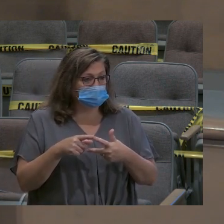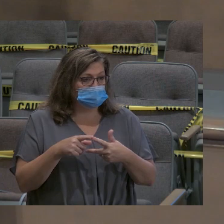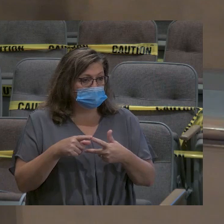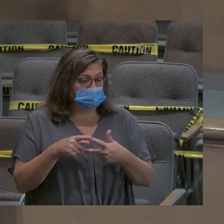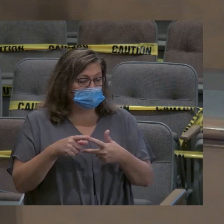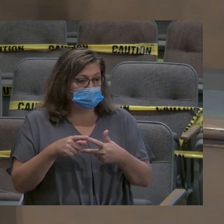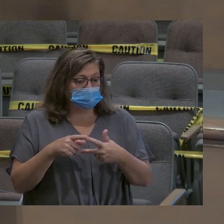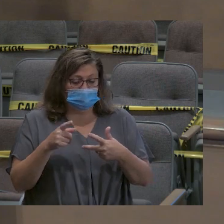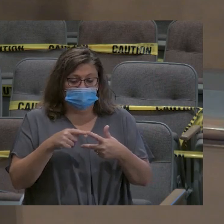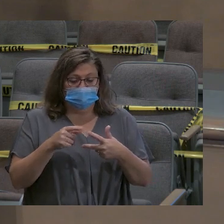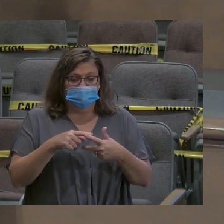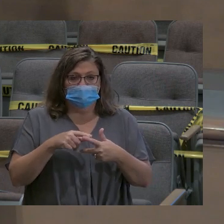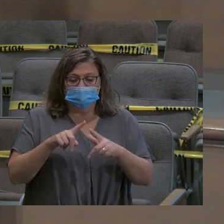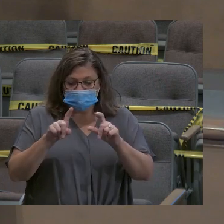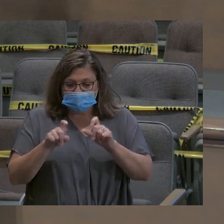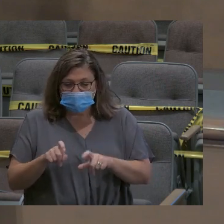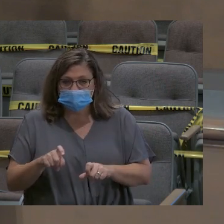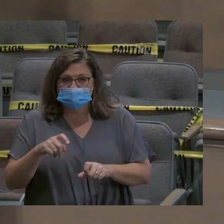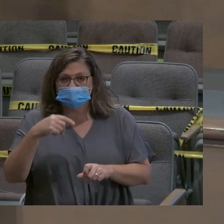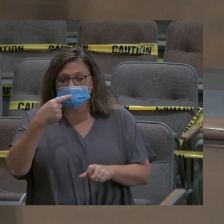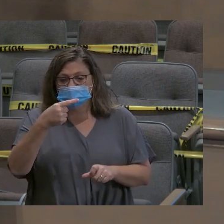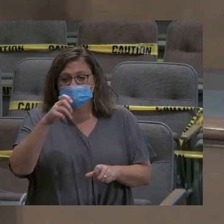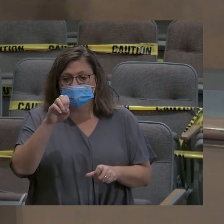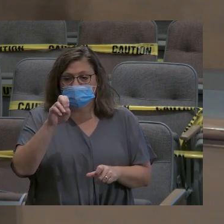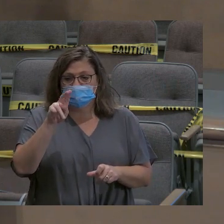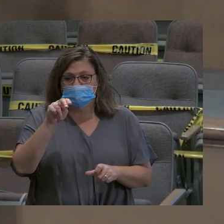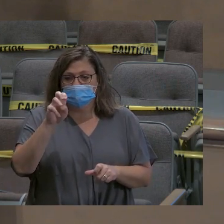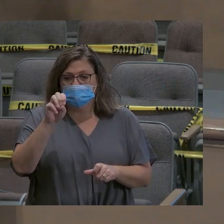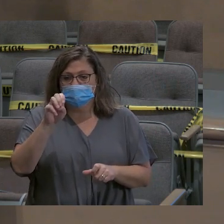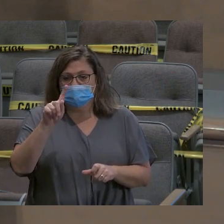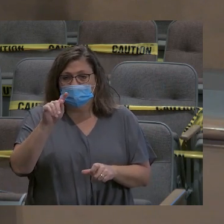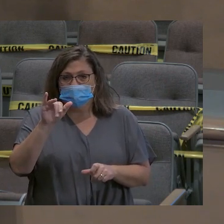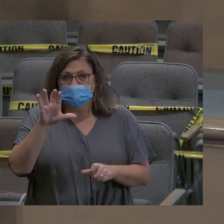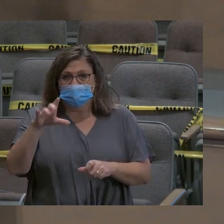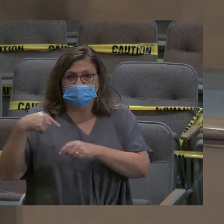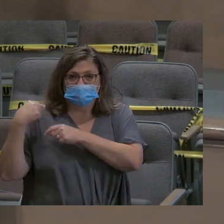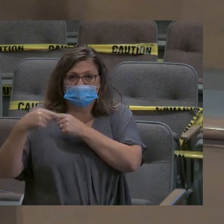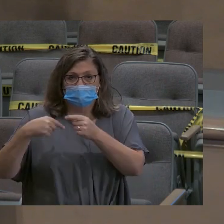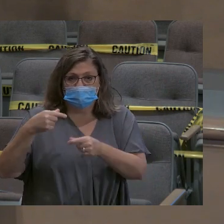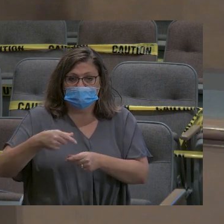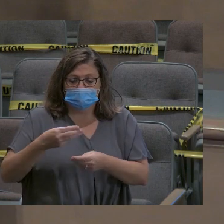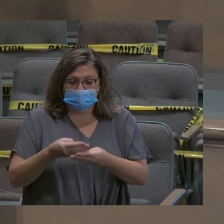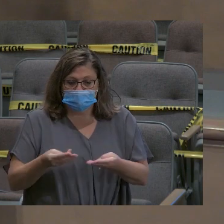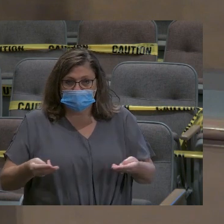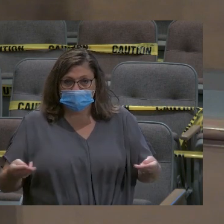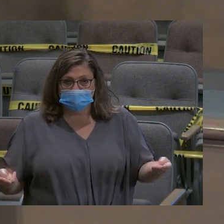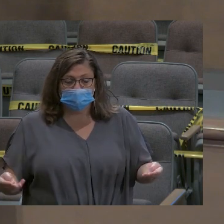for the genetic material of the virus.